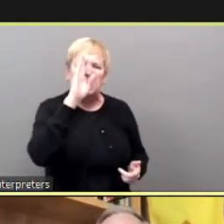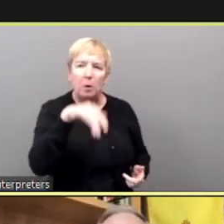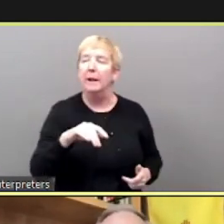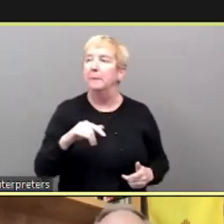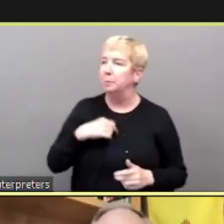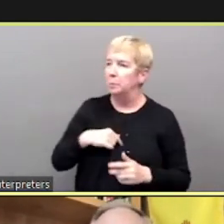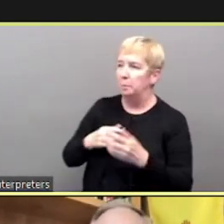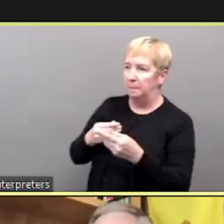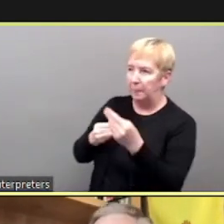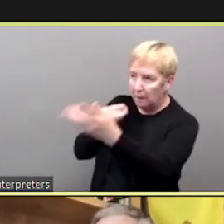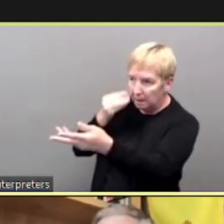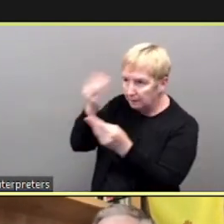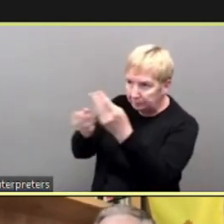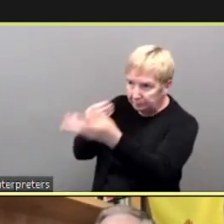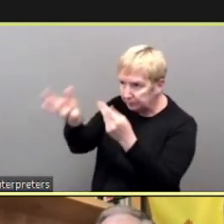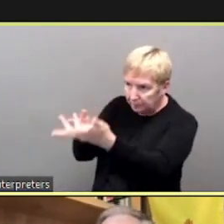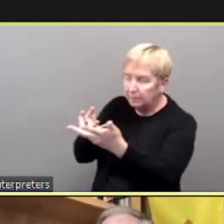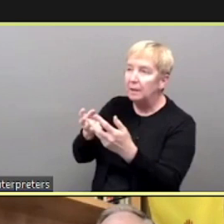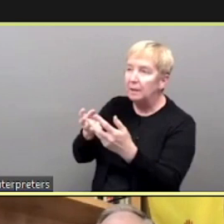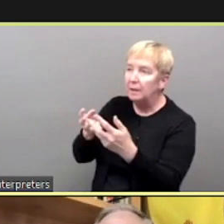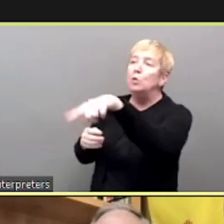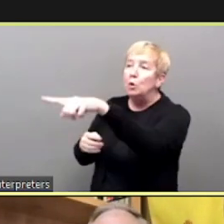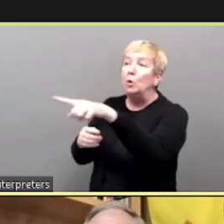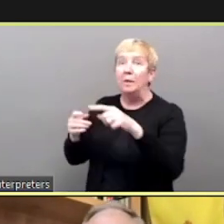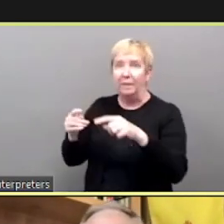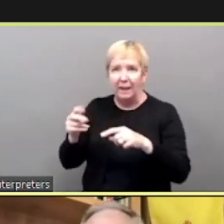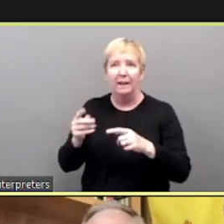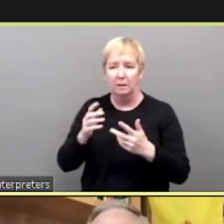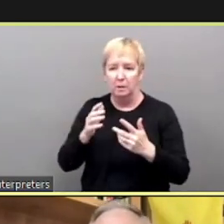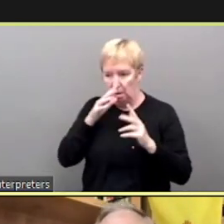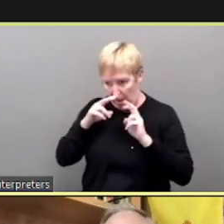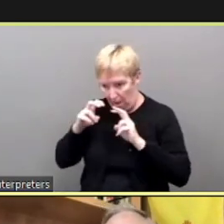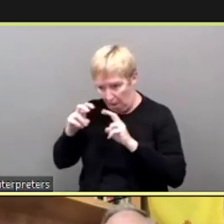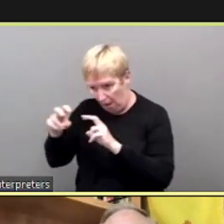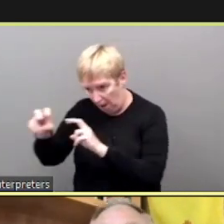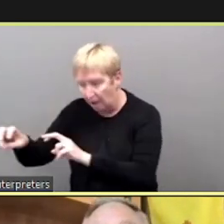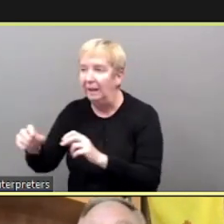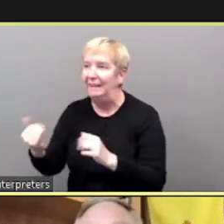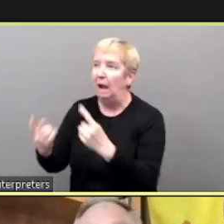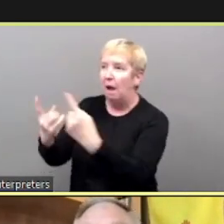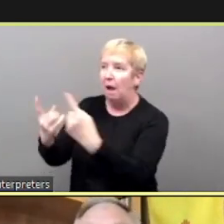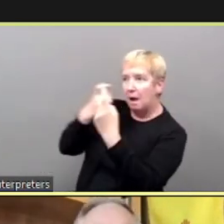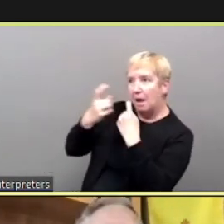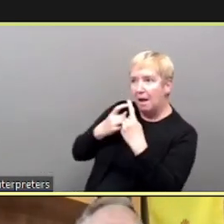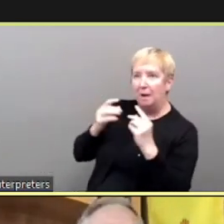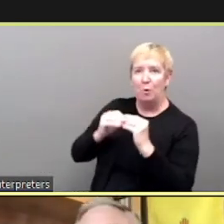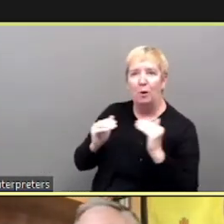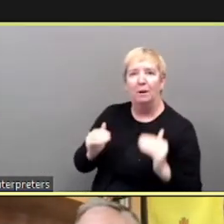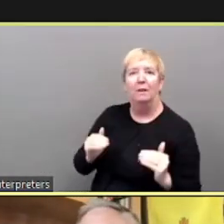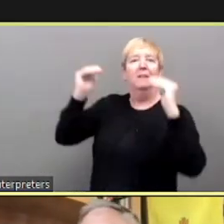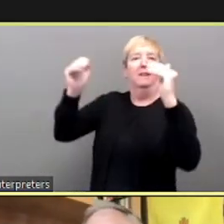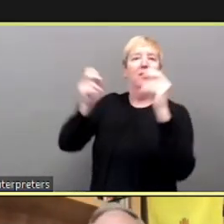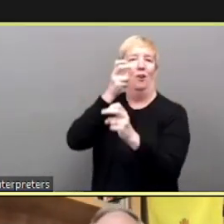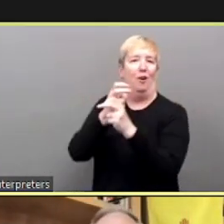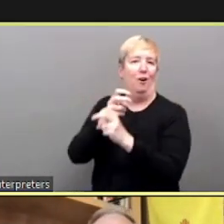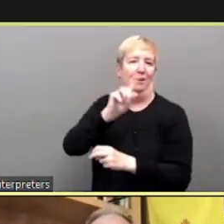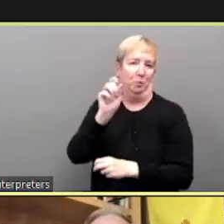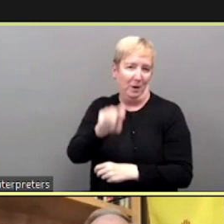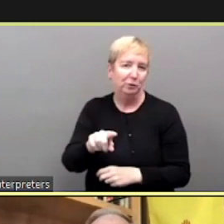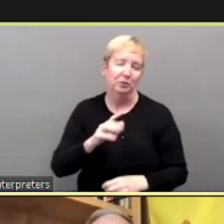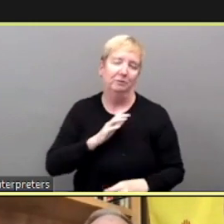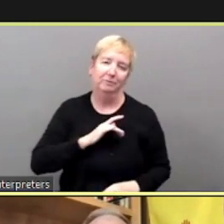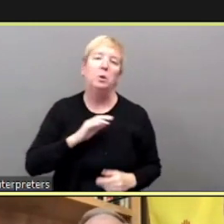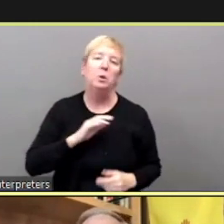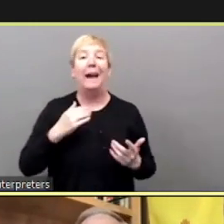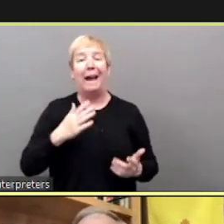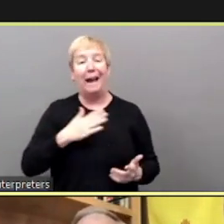the chance to ask us progressively harder questions. So we're really glad to have Christine Ross back with us